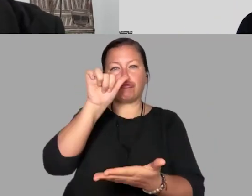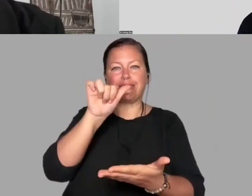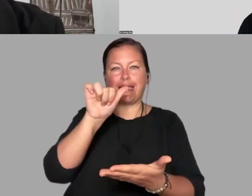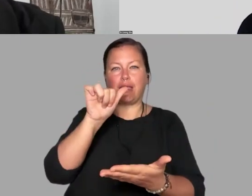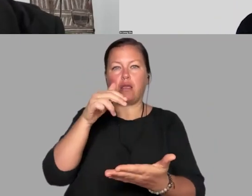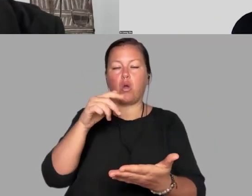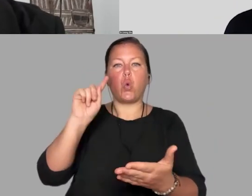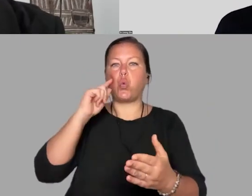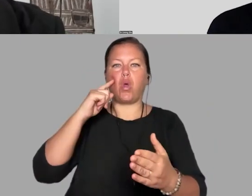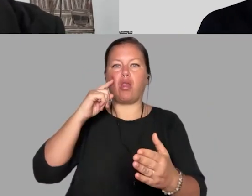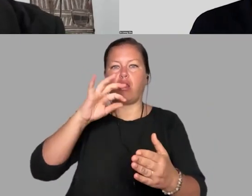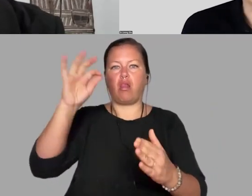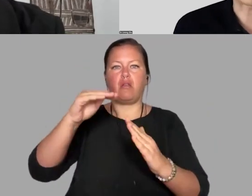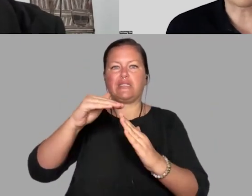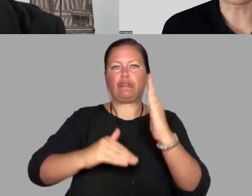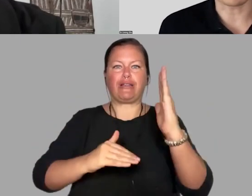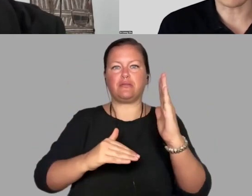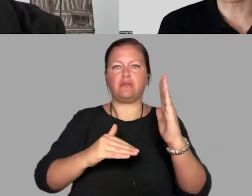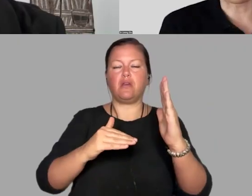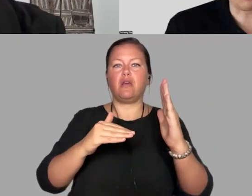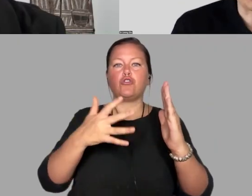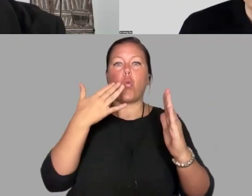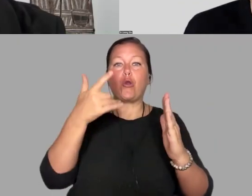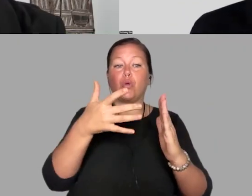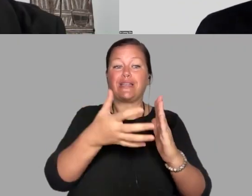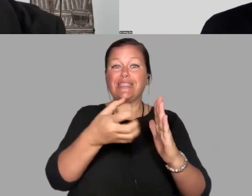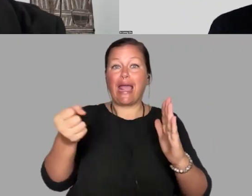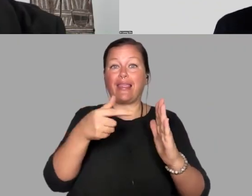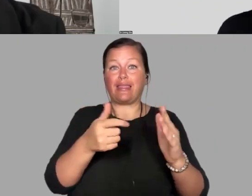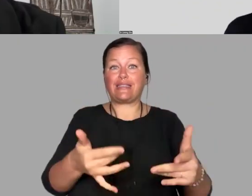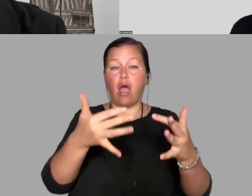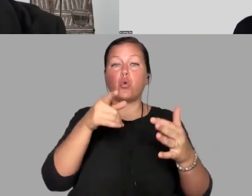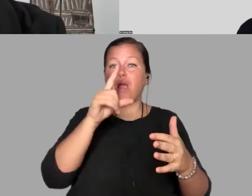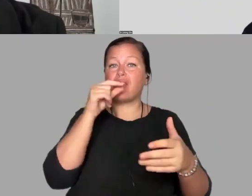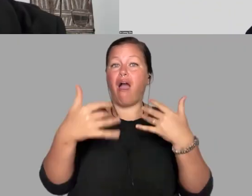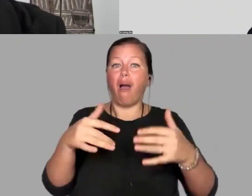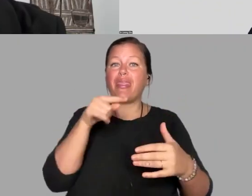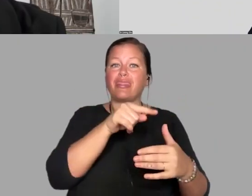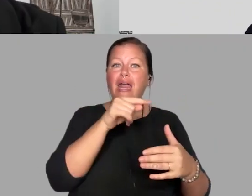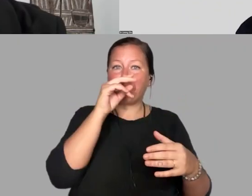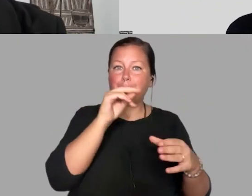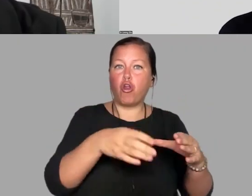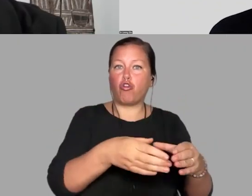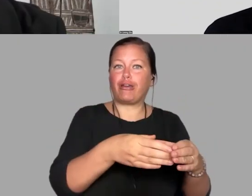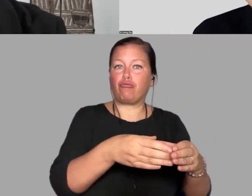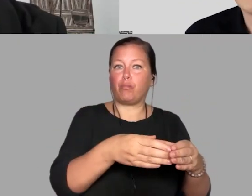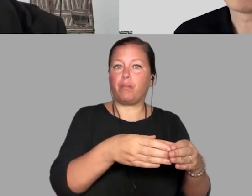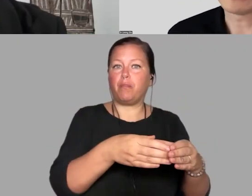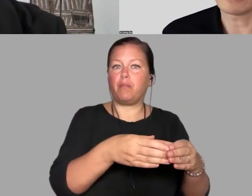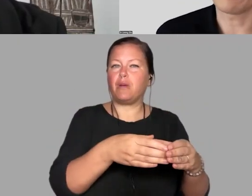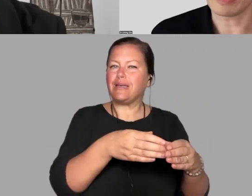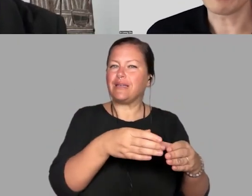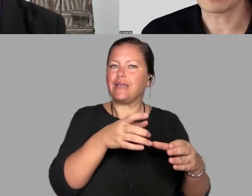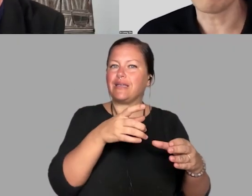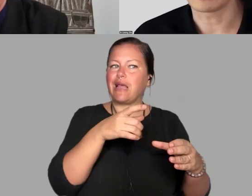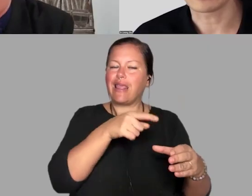will decrease. So removing your own data also harm the group in some way if that's something that is beneficial. So